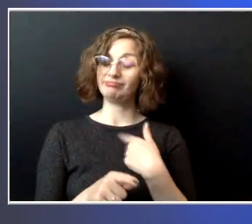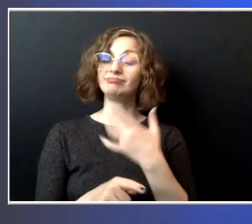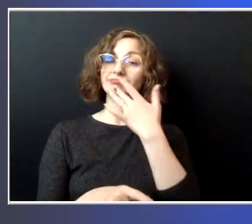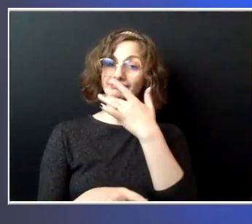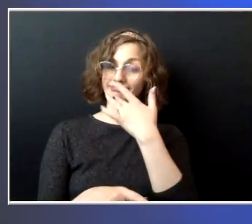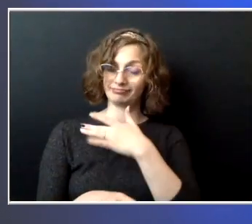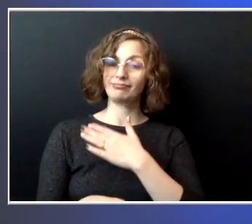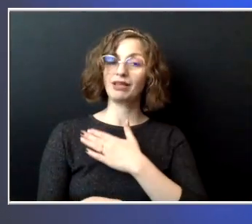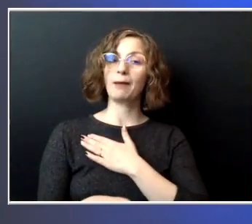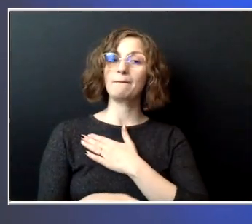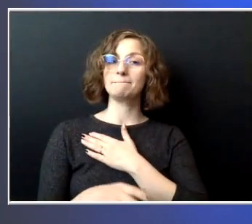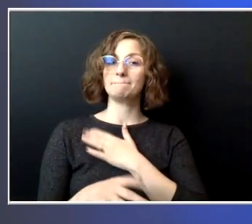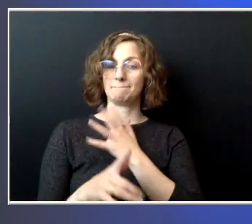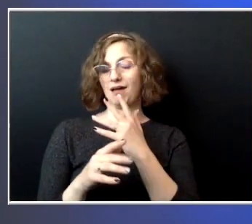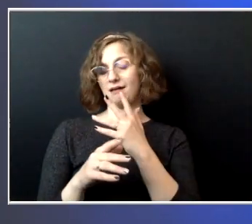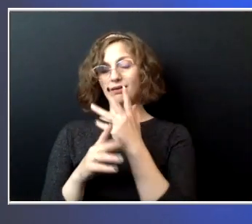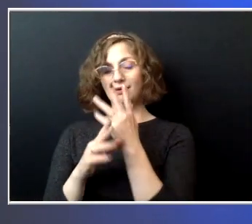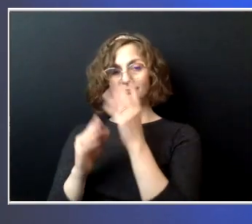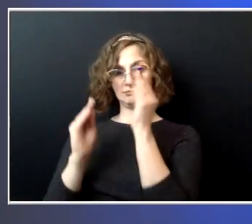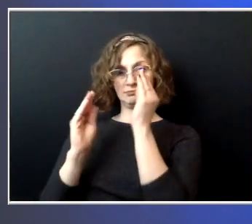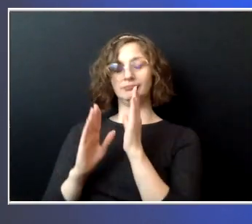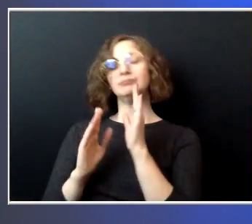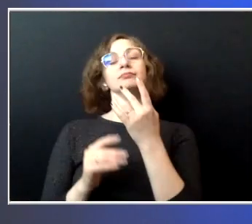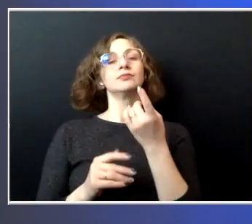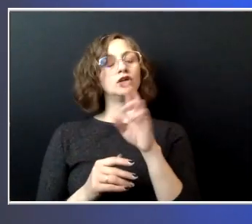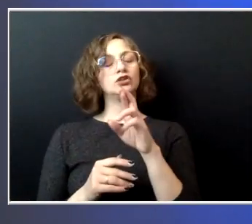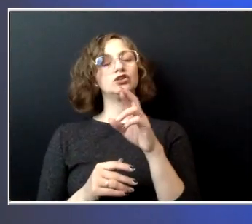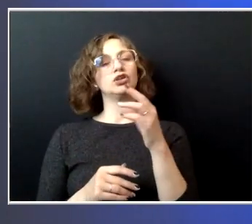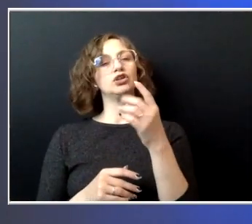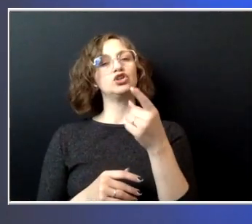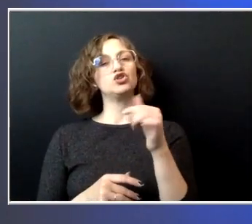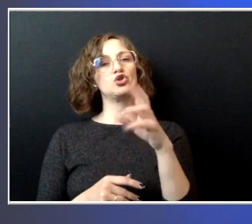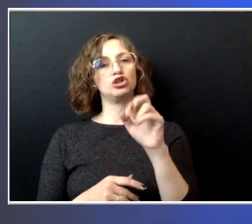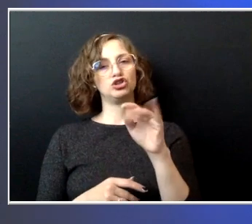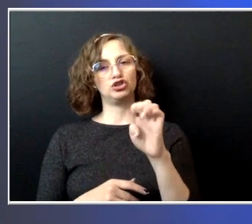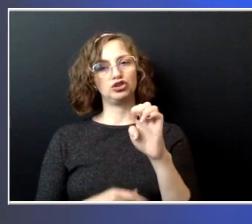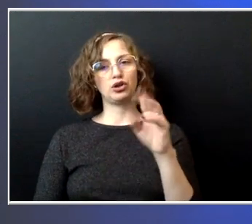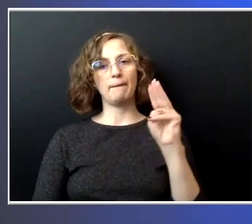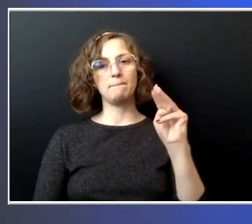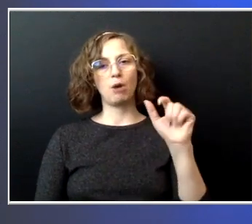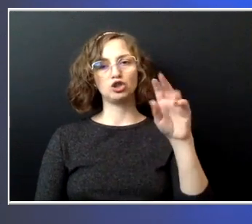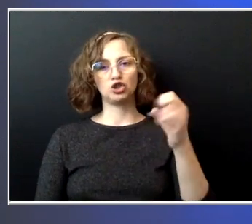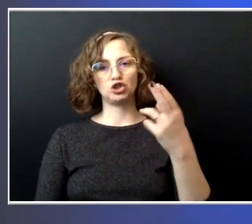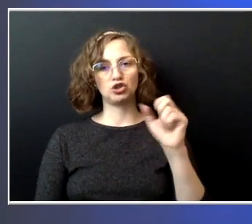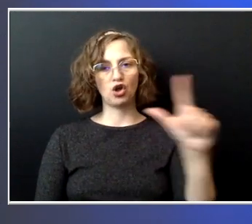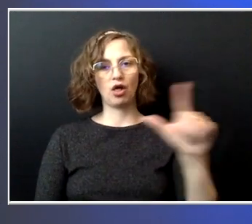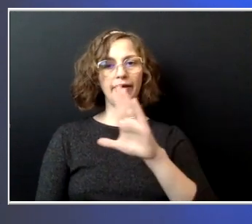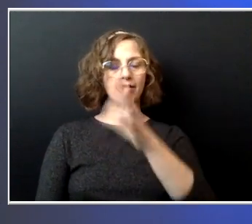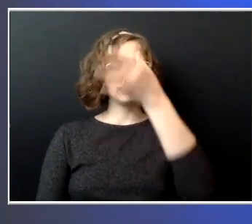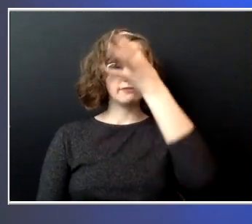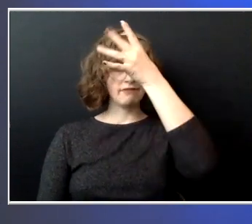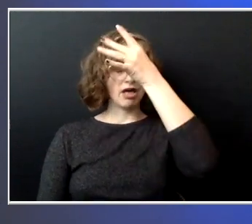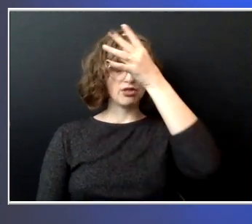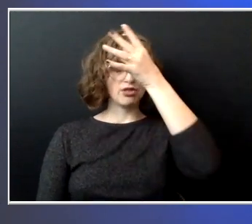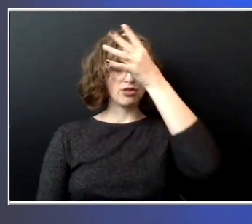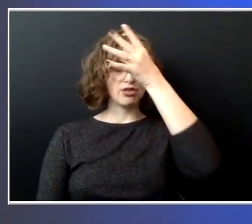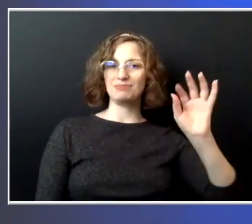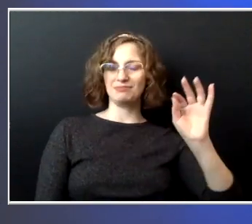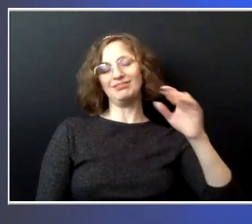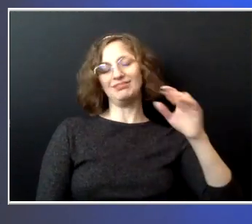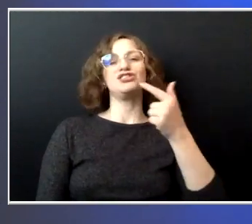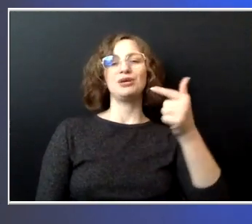George Marshall, his father was a GP out in Colby back in the day, and when I told him, you know, I'm back in my